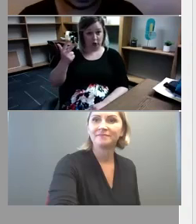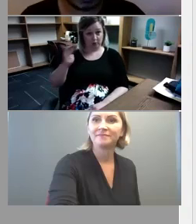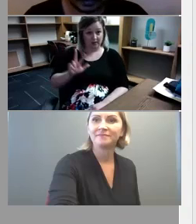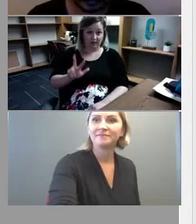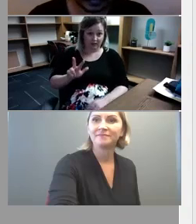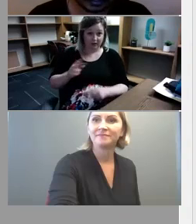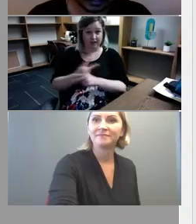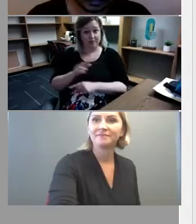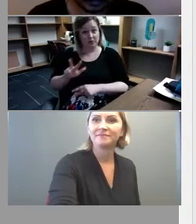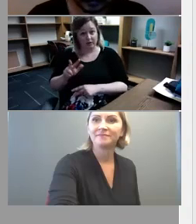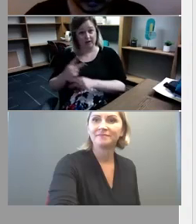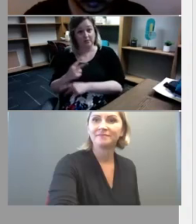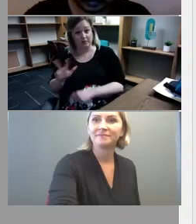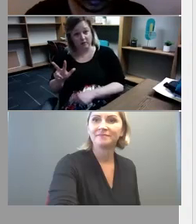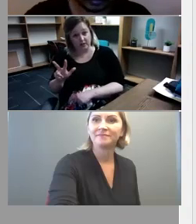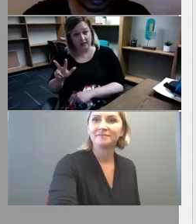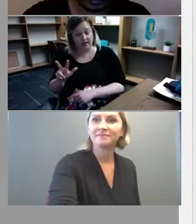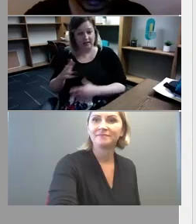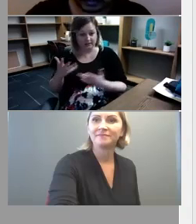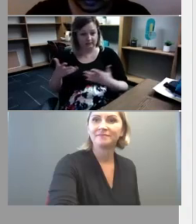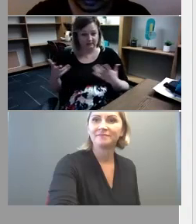3, 27,